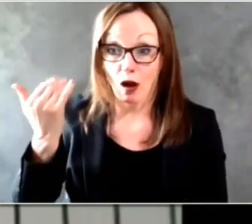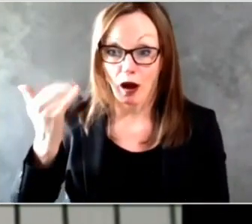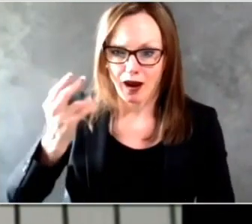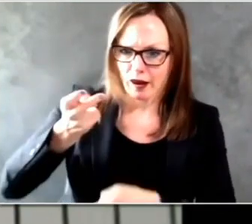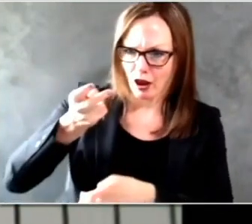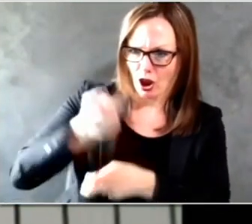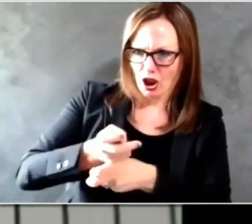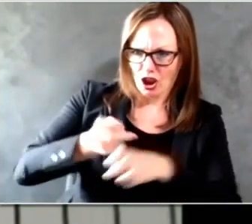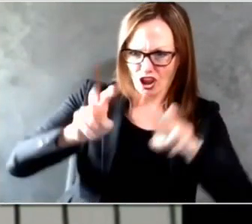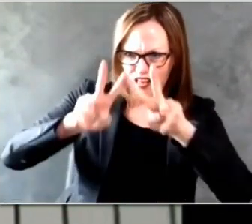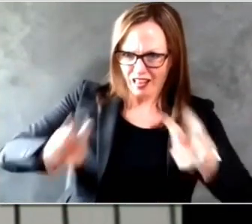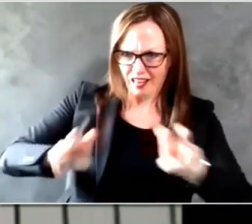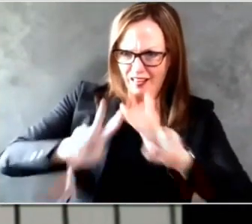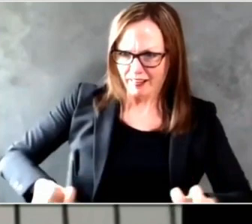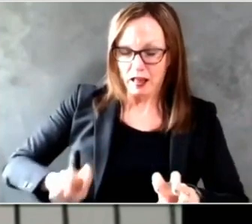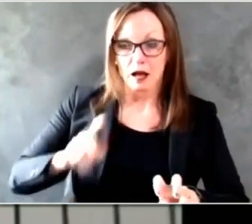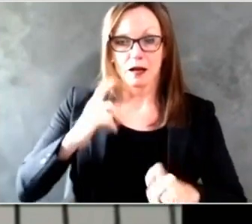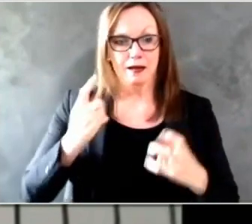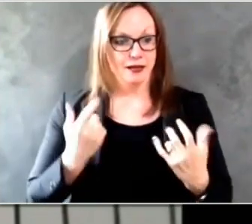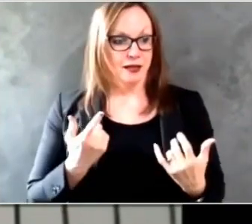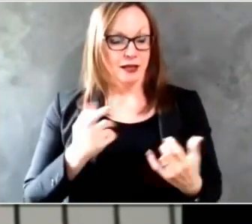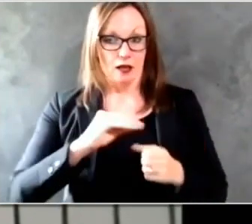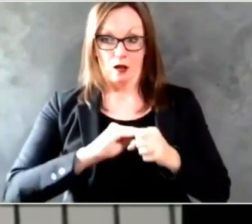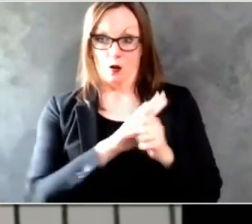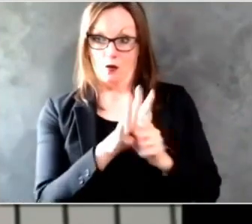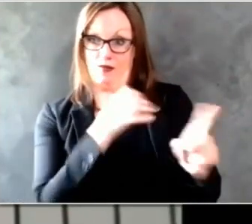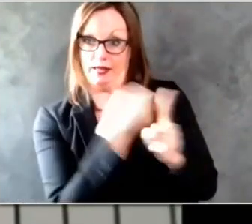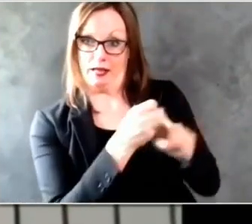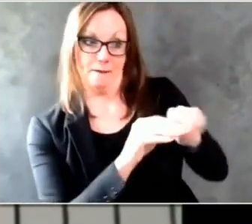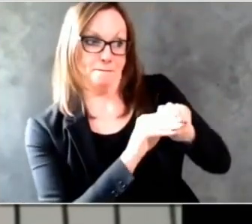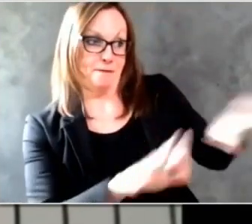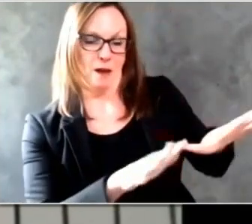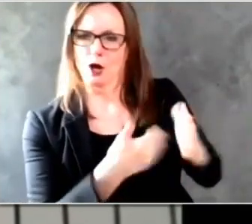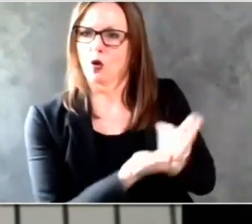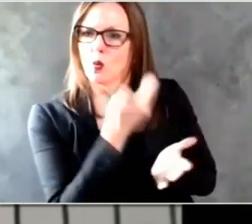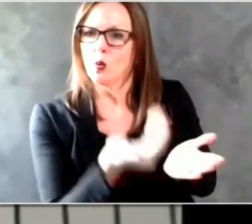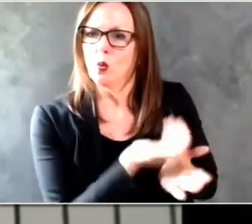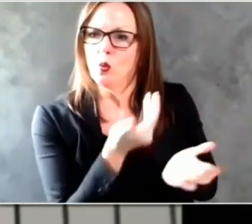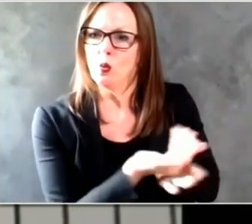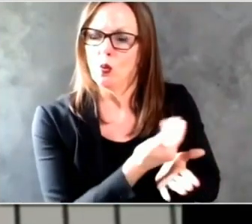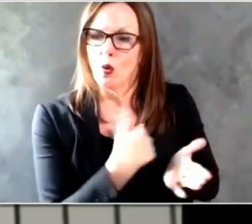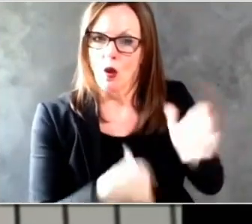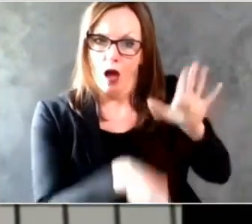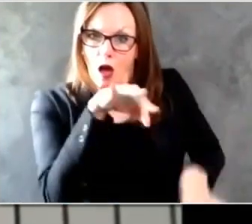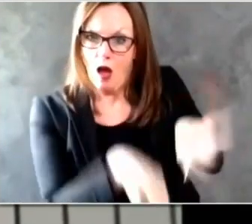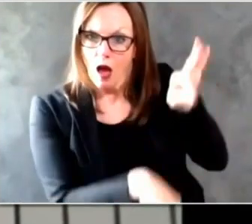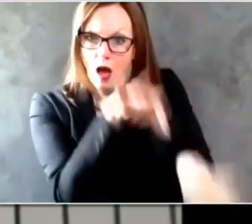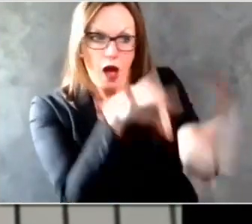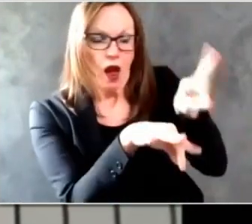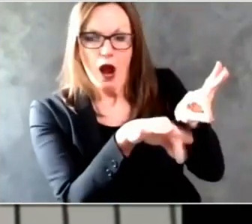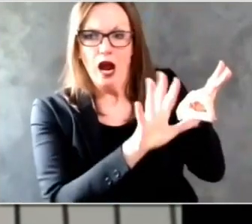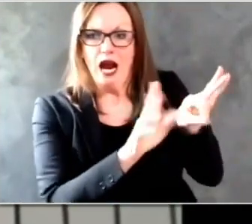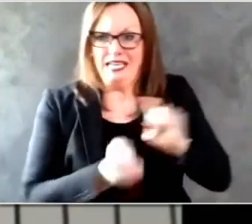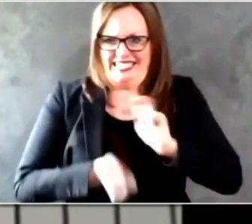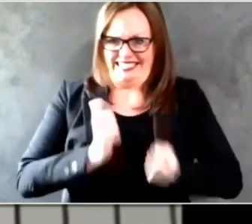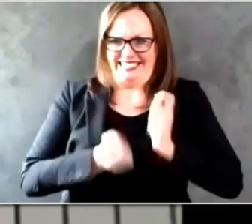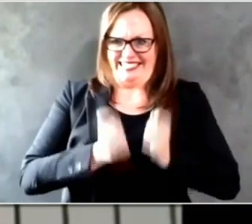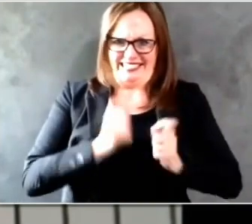And when things were shut down, you can imagine that disease activity was much lower. We had many